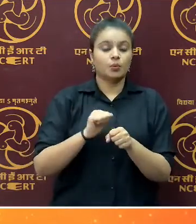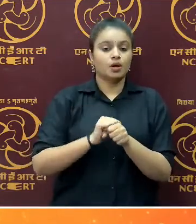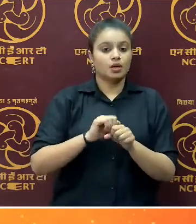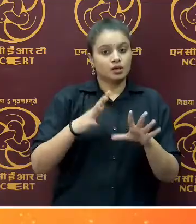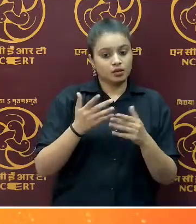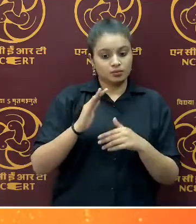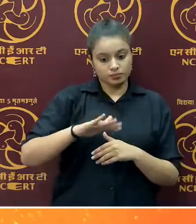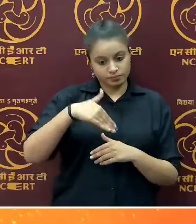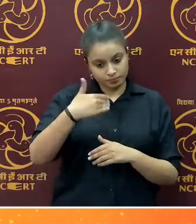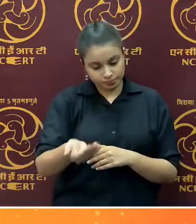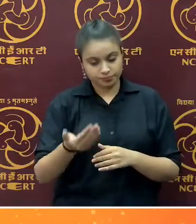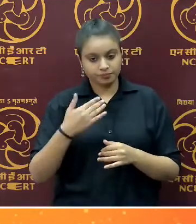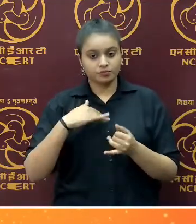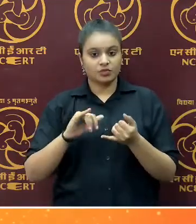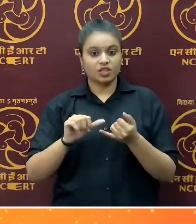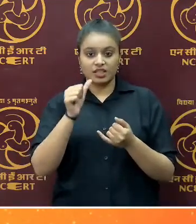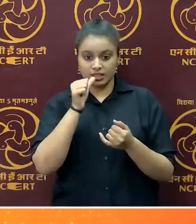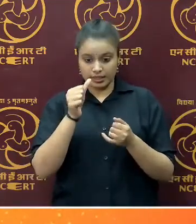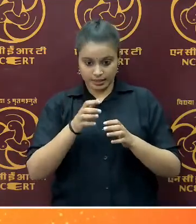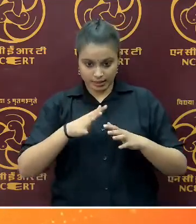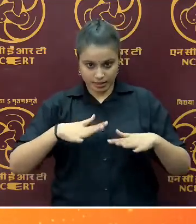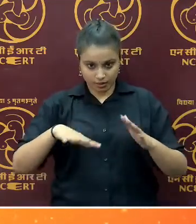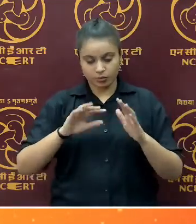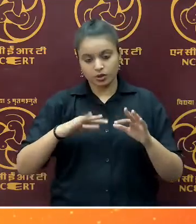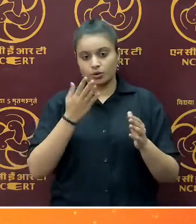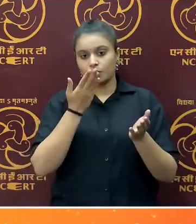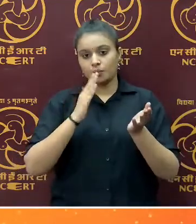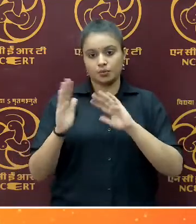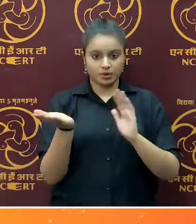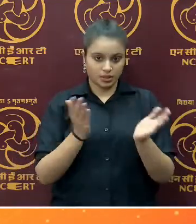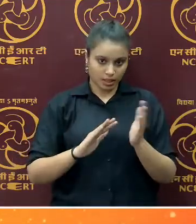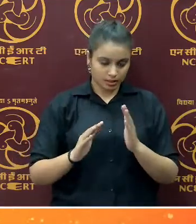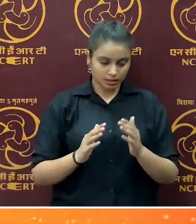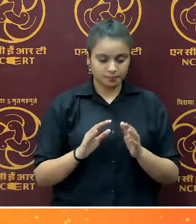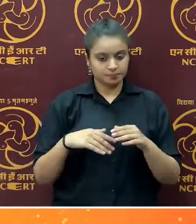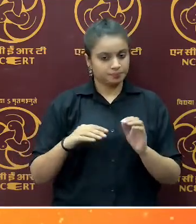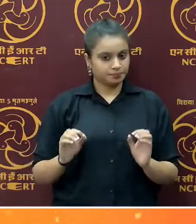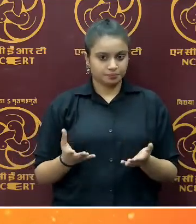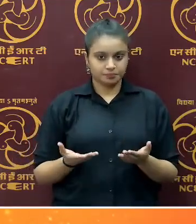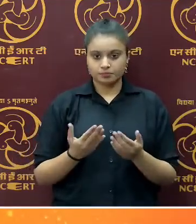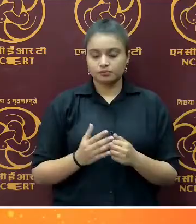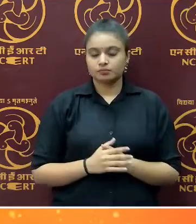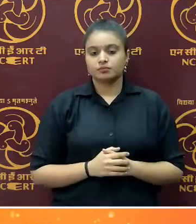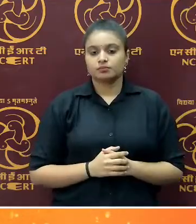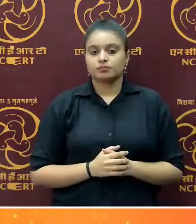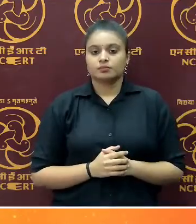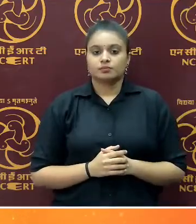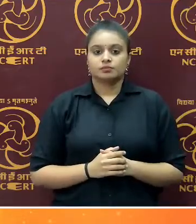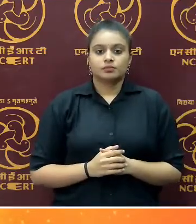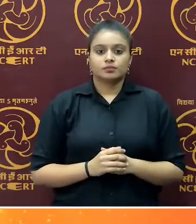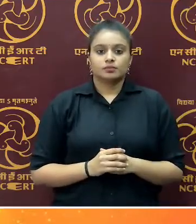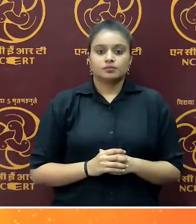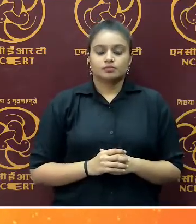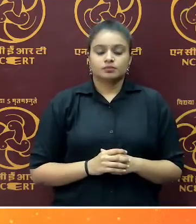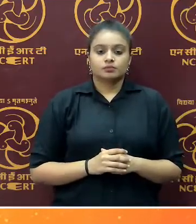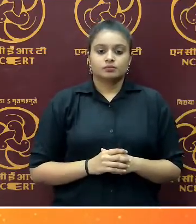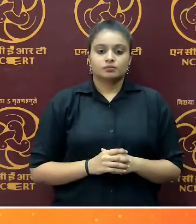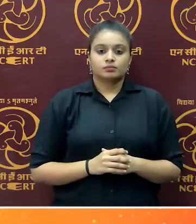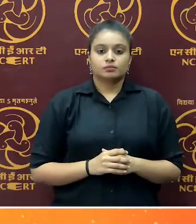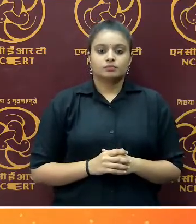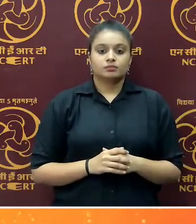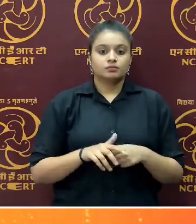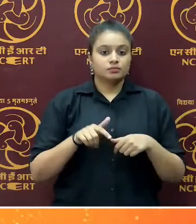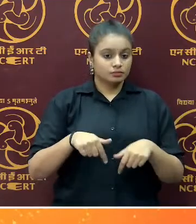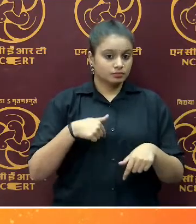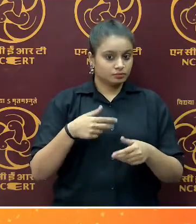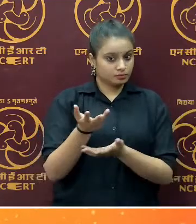talk about liquids, Yeah. and then we'll talk about gas. All right. So let's Right? get started. Yes. So this we